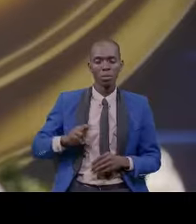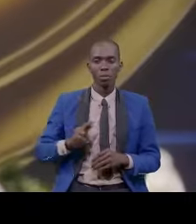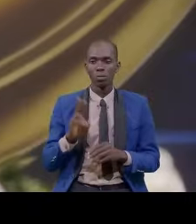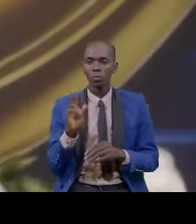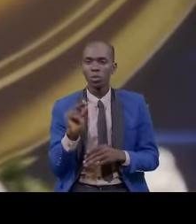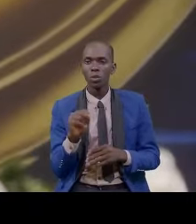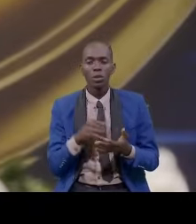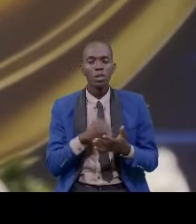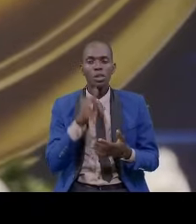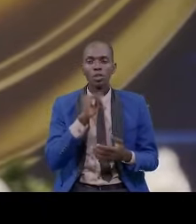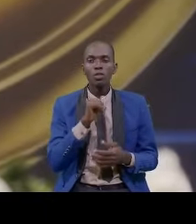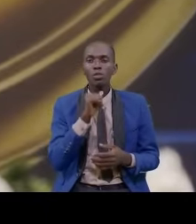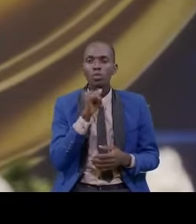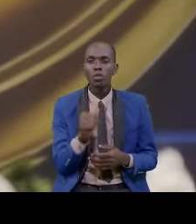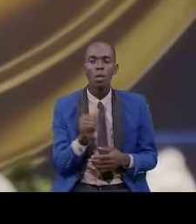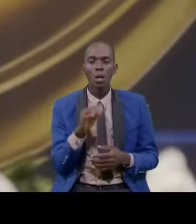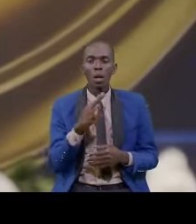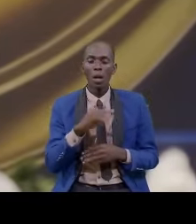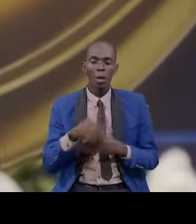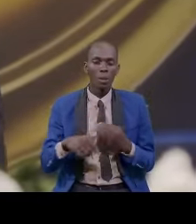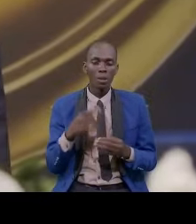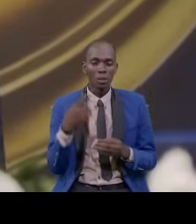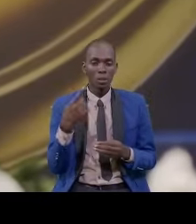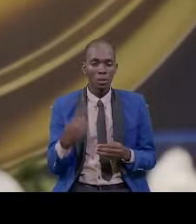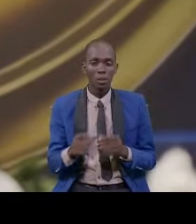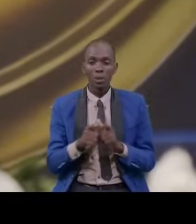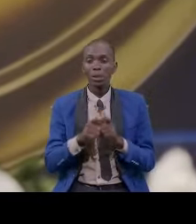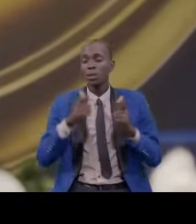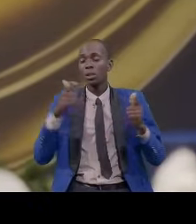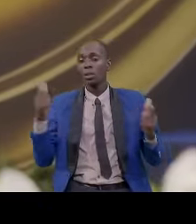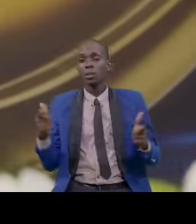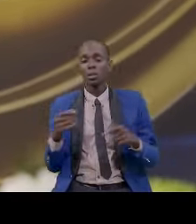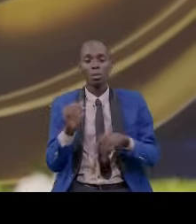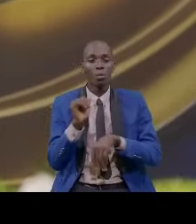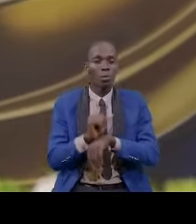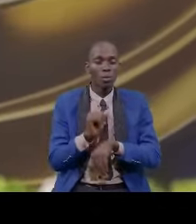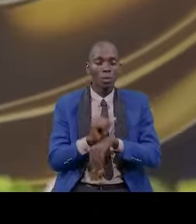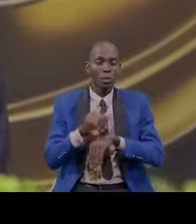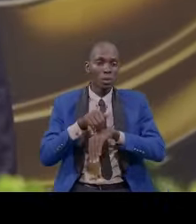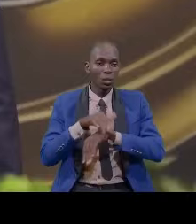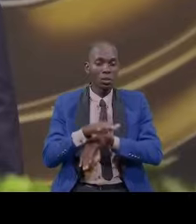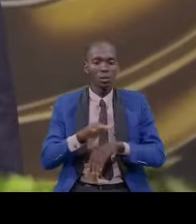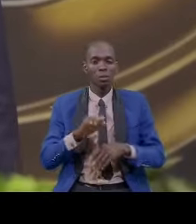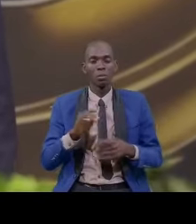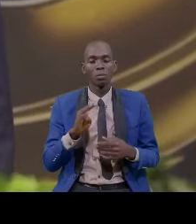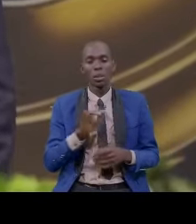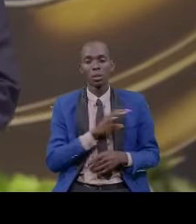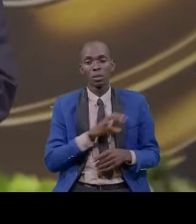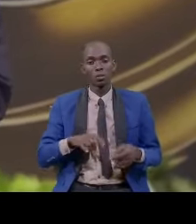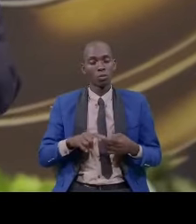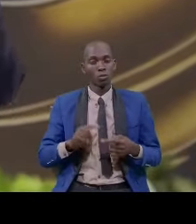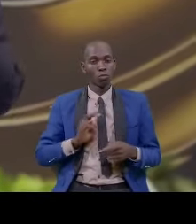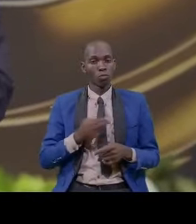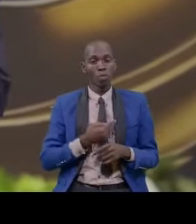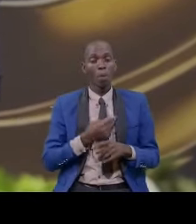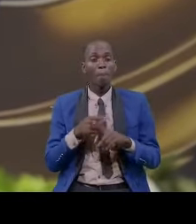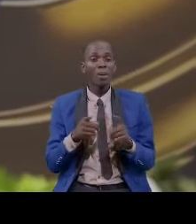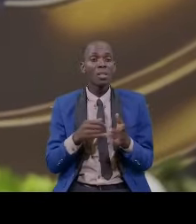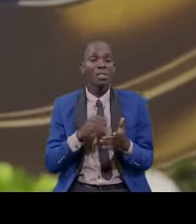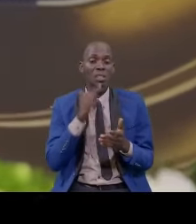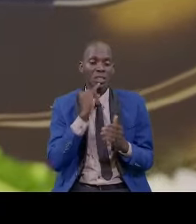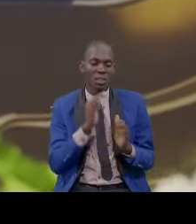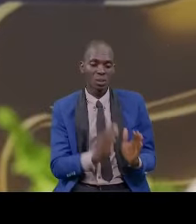as a believer, yes, your job is to bring people to Christ, but there is also the part of you showing the